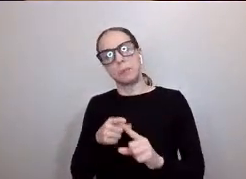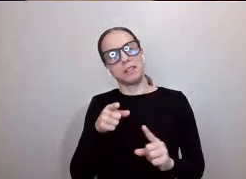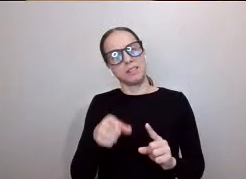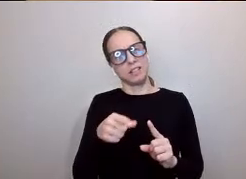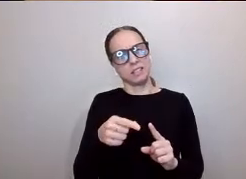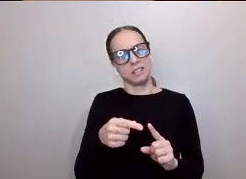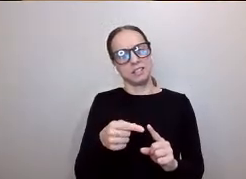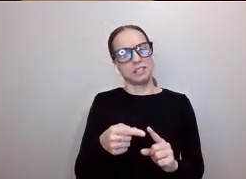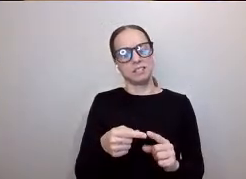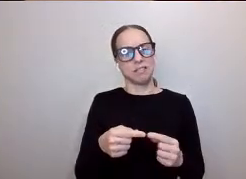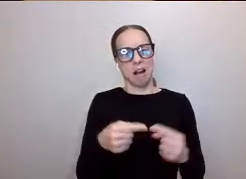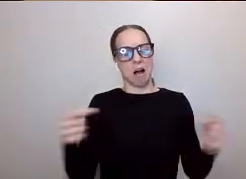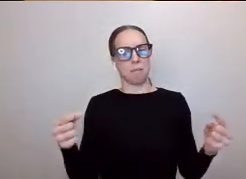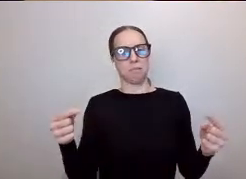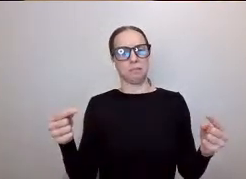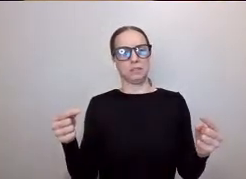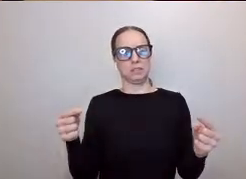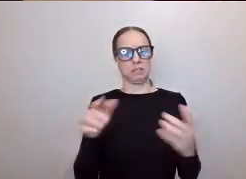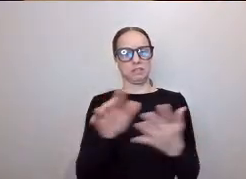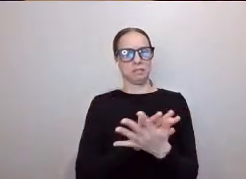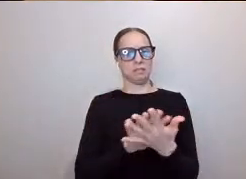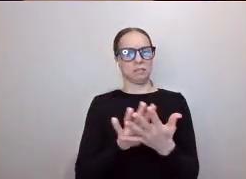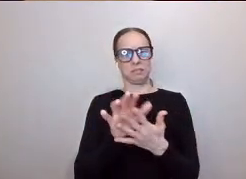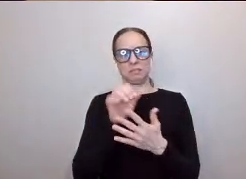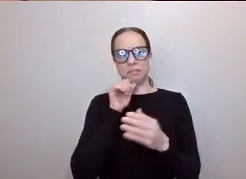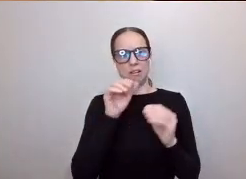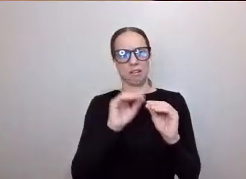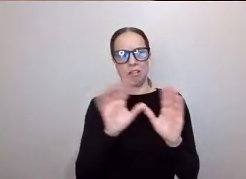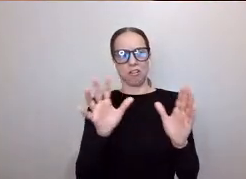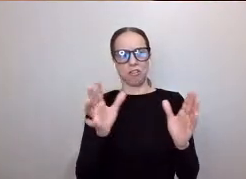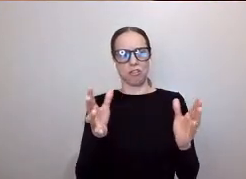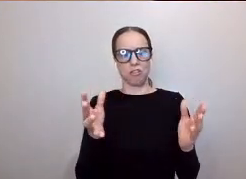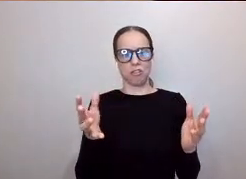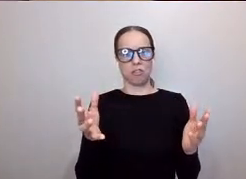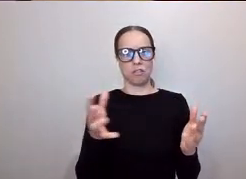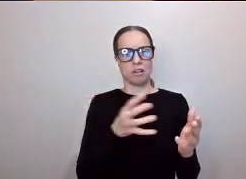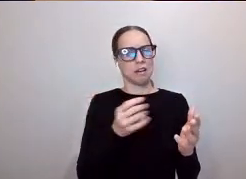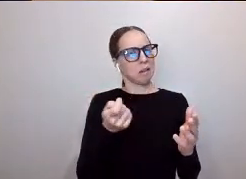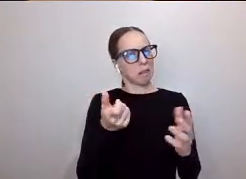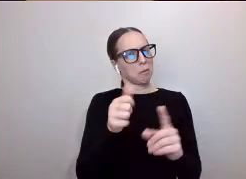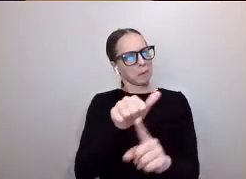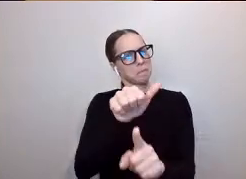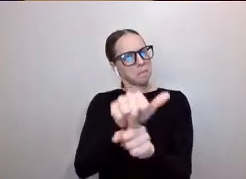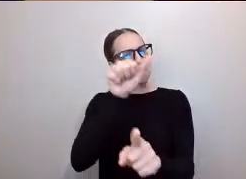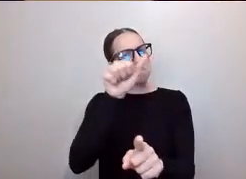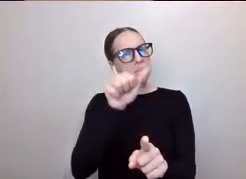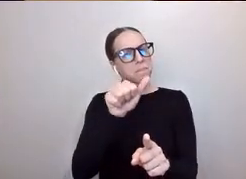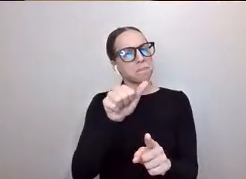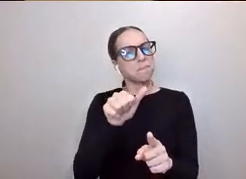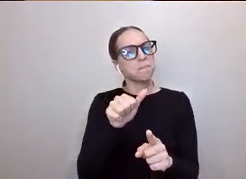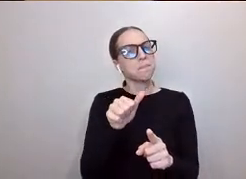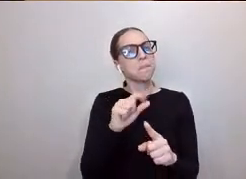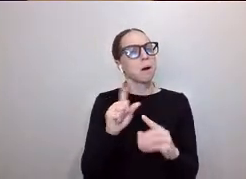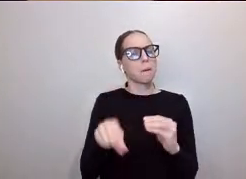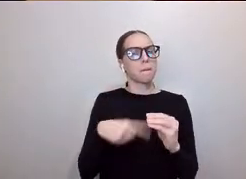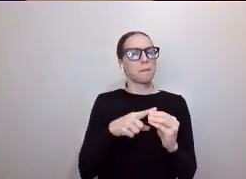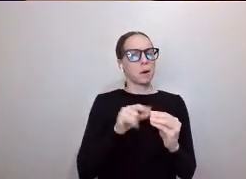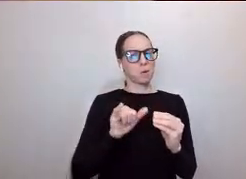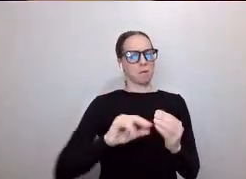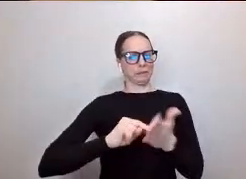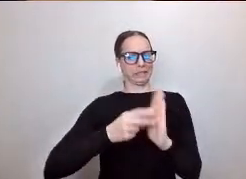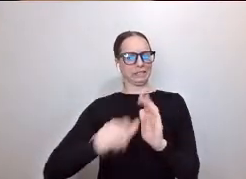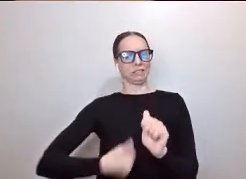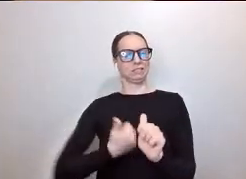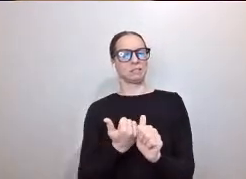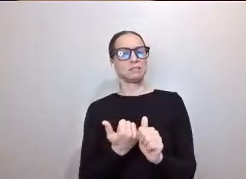very unclear, and I would go as far as to say a little deceiving about what it means. You know, folks are going to,